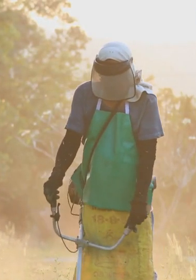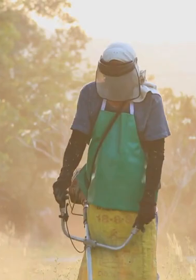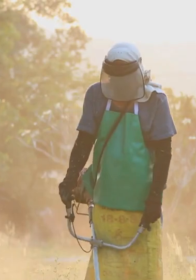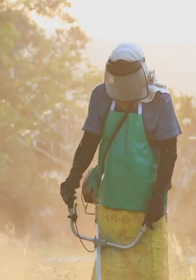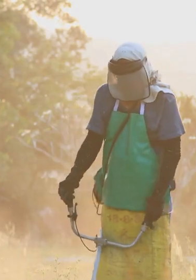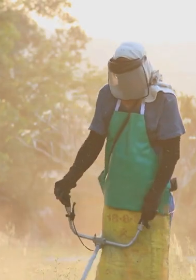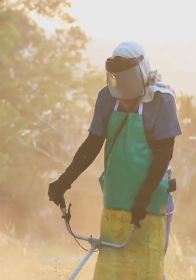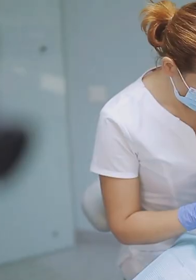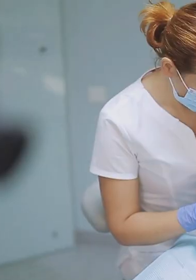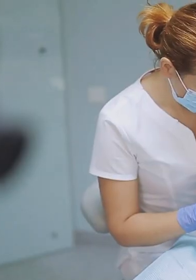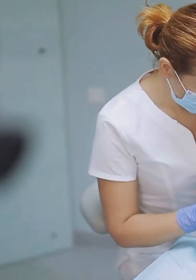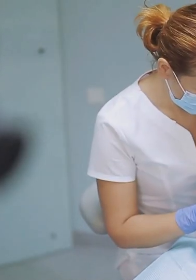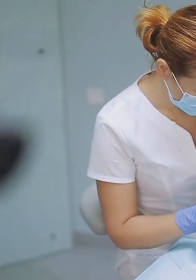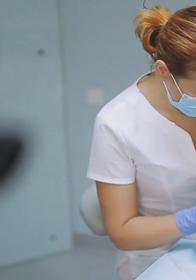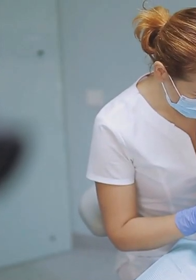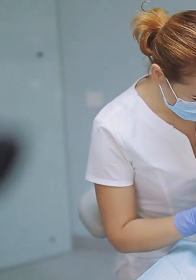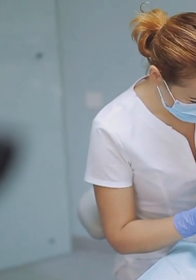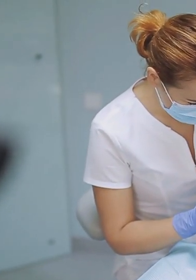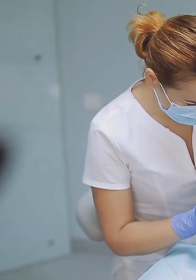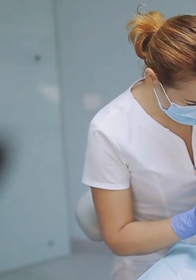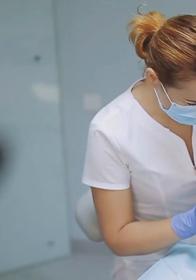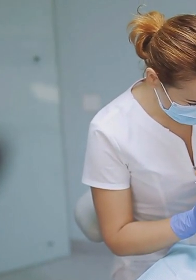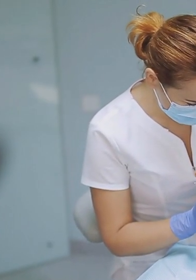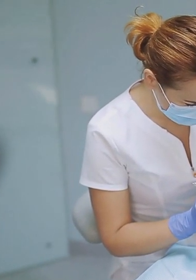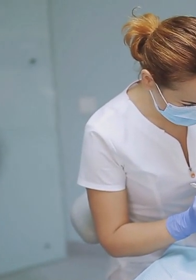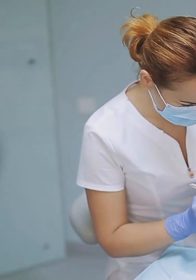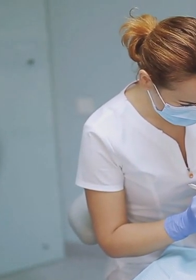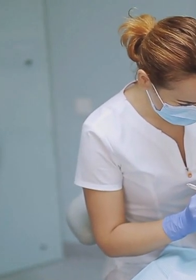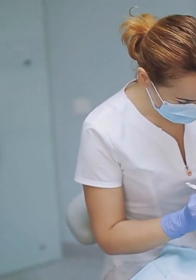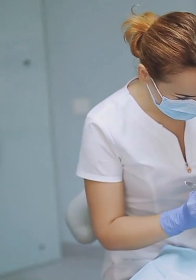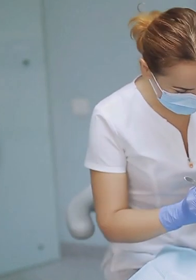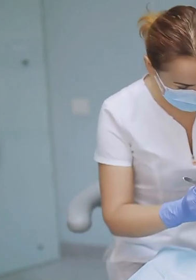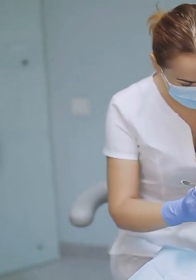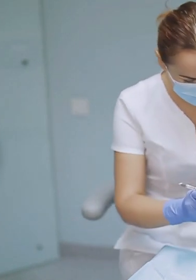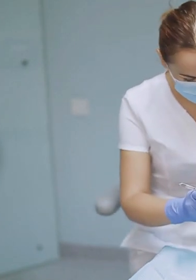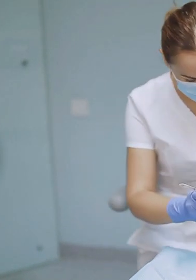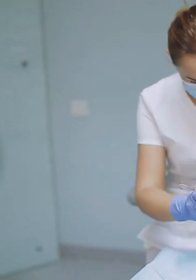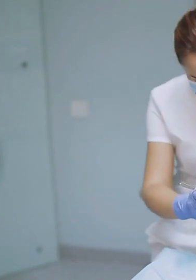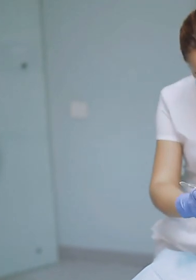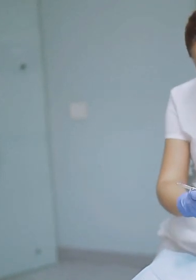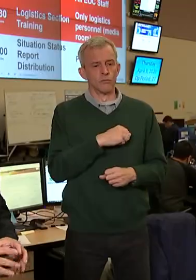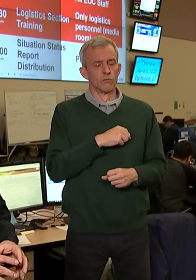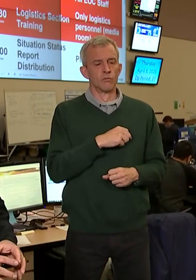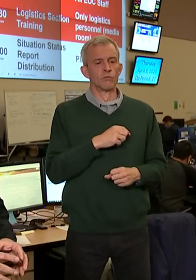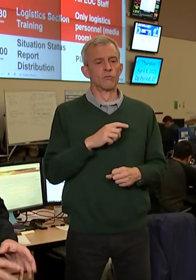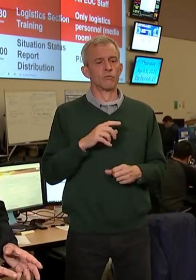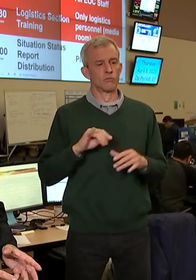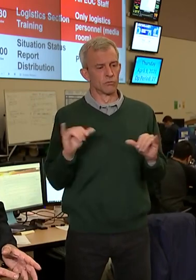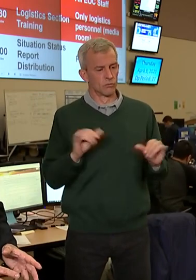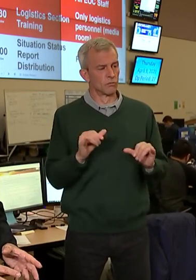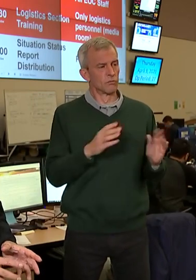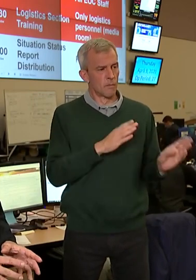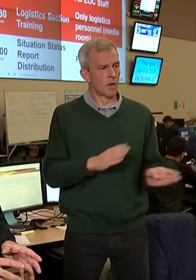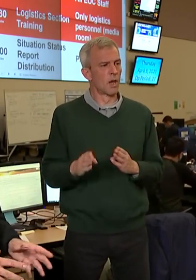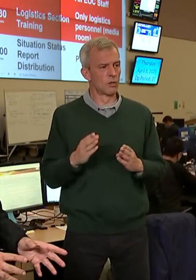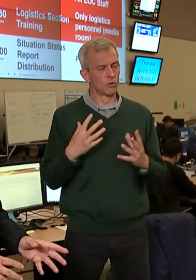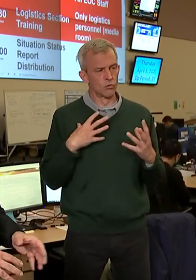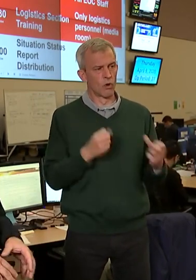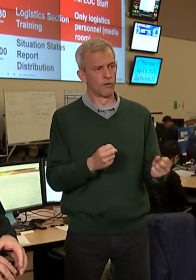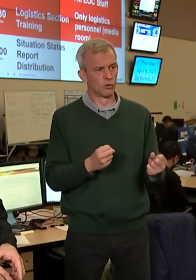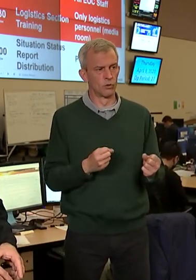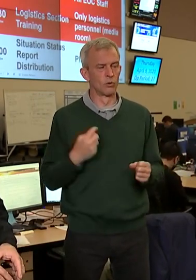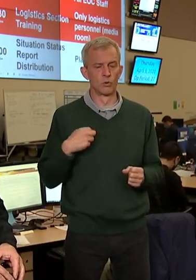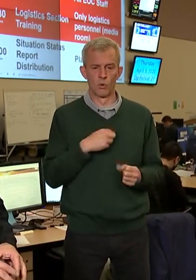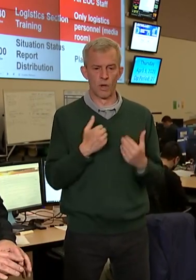this economic engine, no matter how you look at it. So we are also planning the recovery. We have a